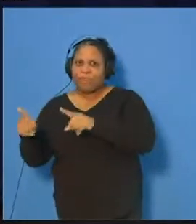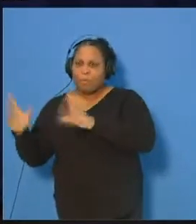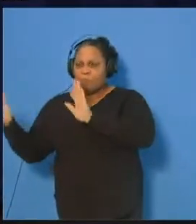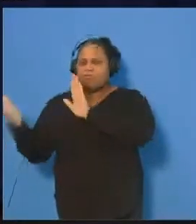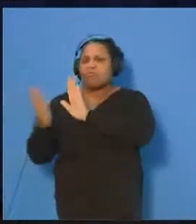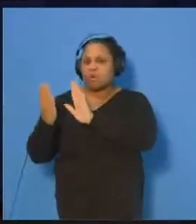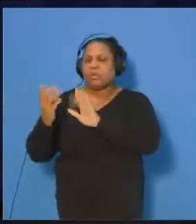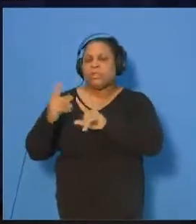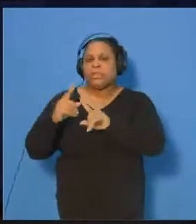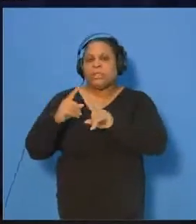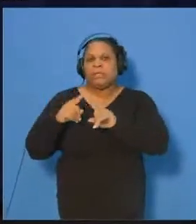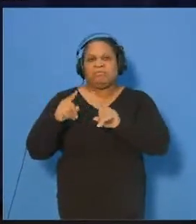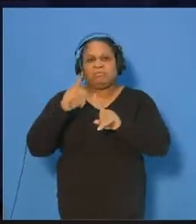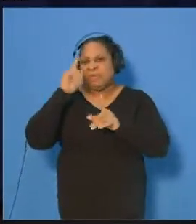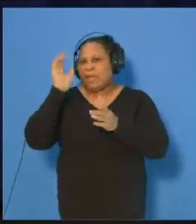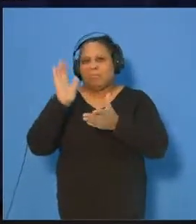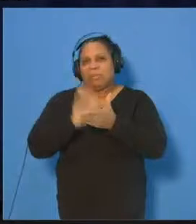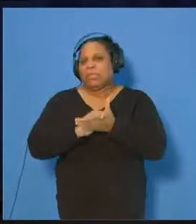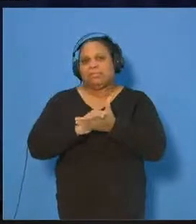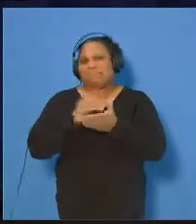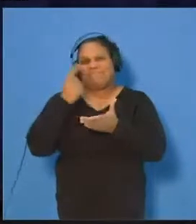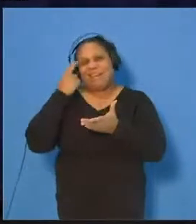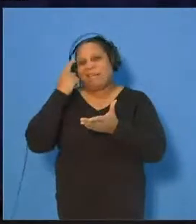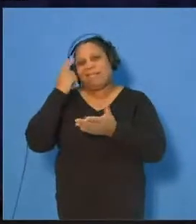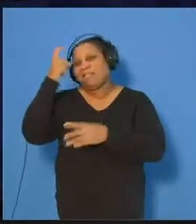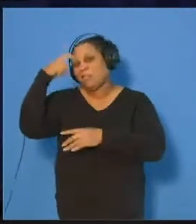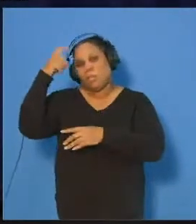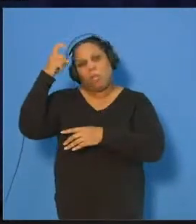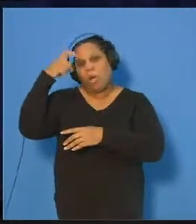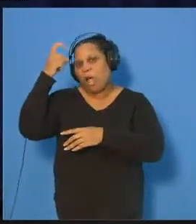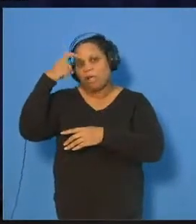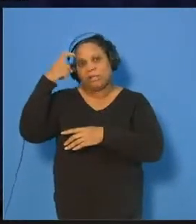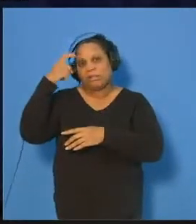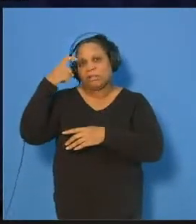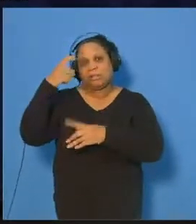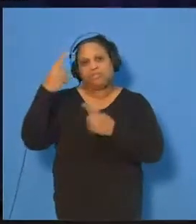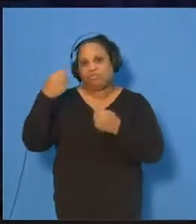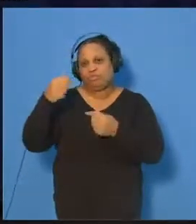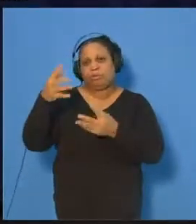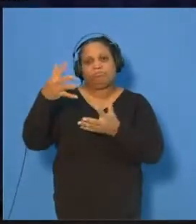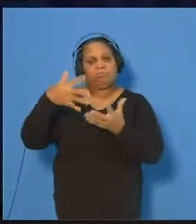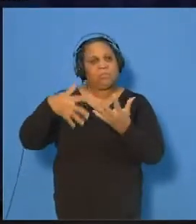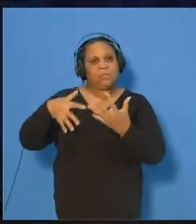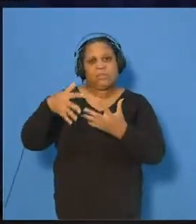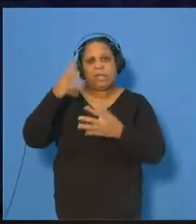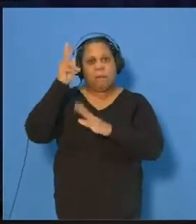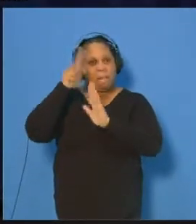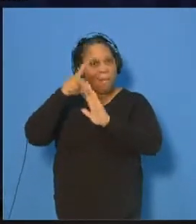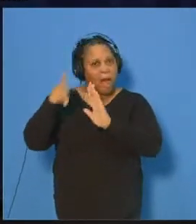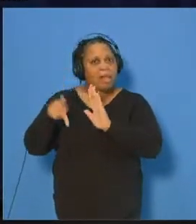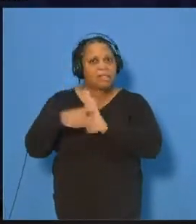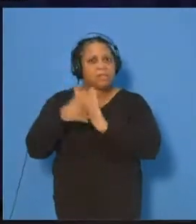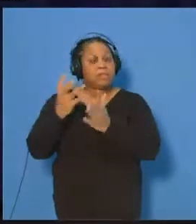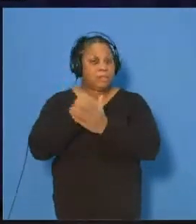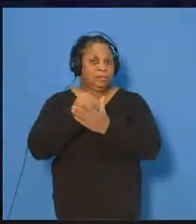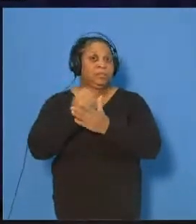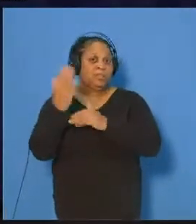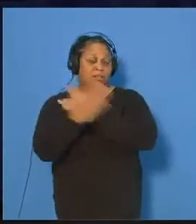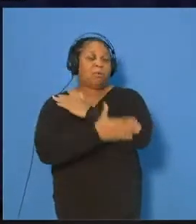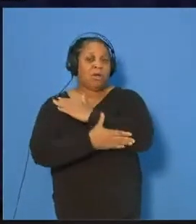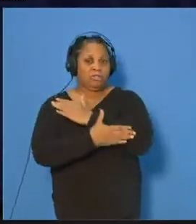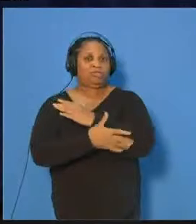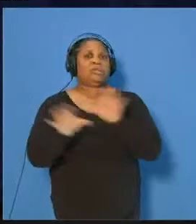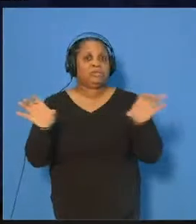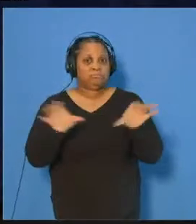that I just don't think it's wise to engage in a policy, which some countries have done,